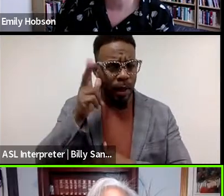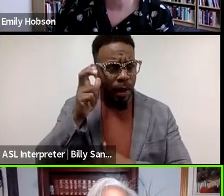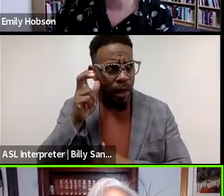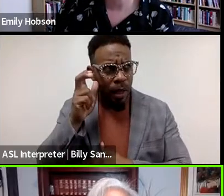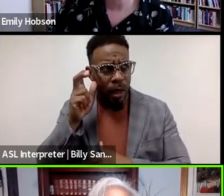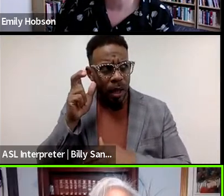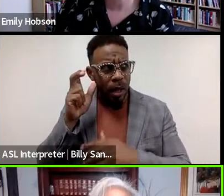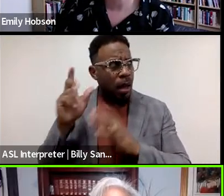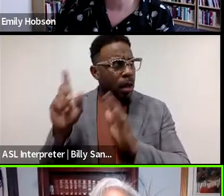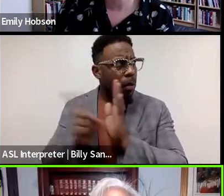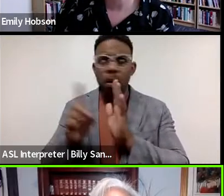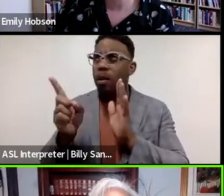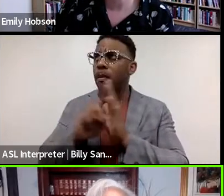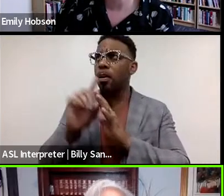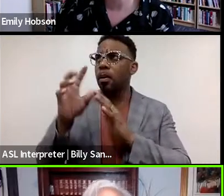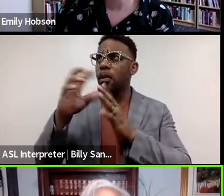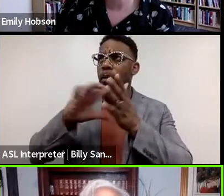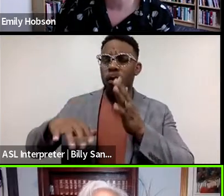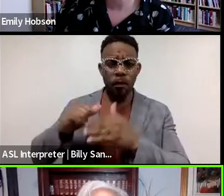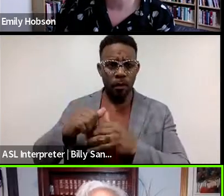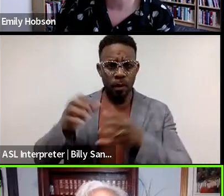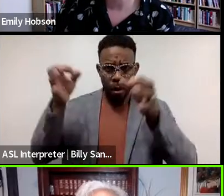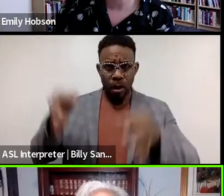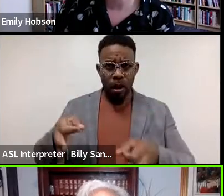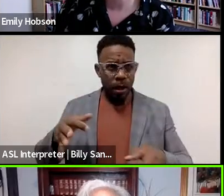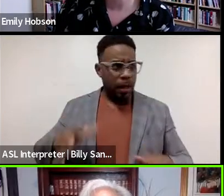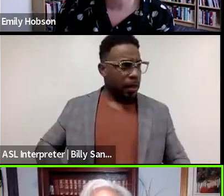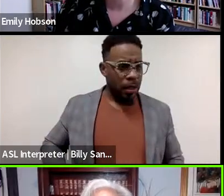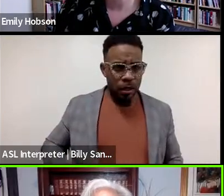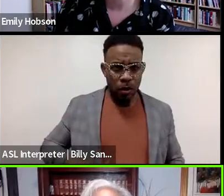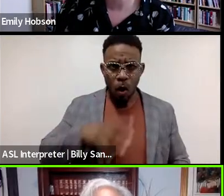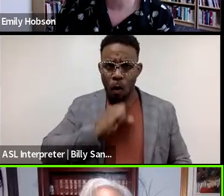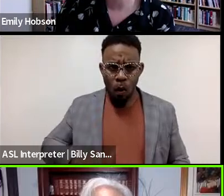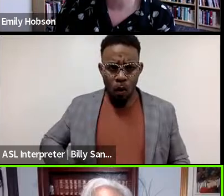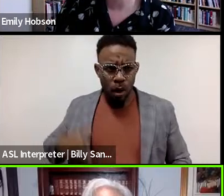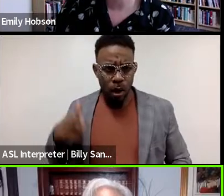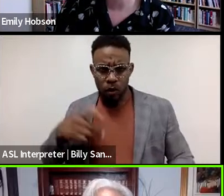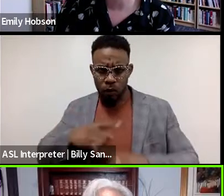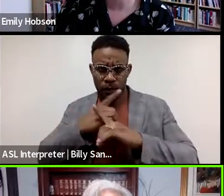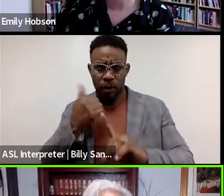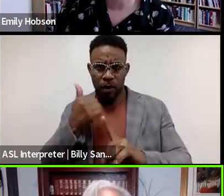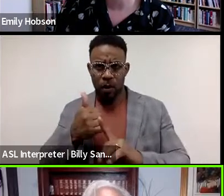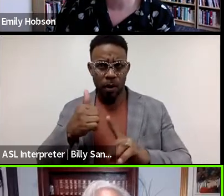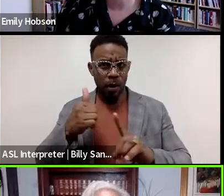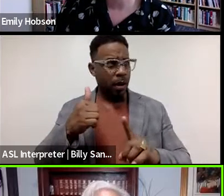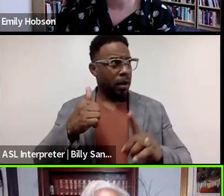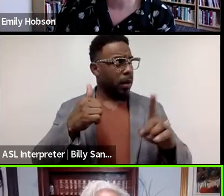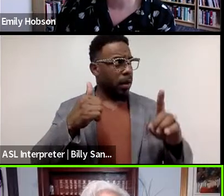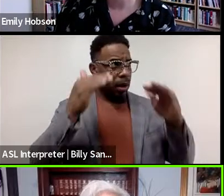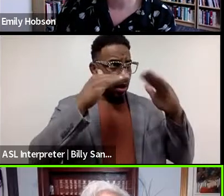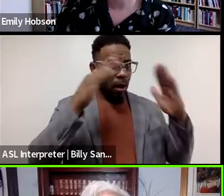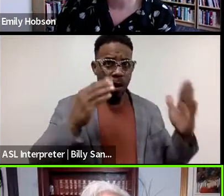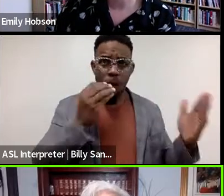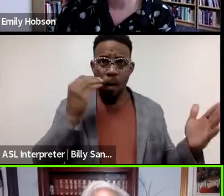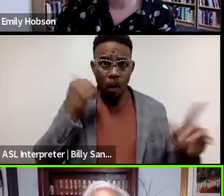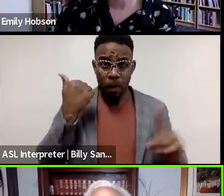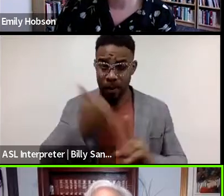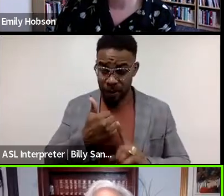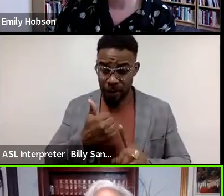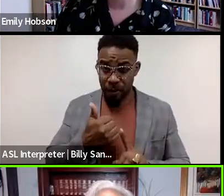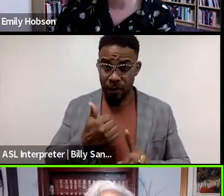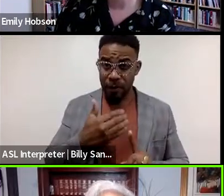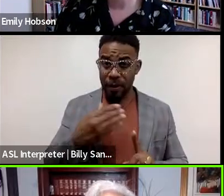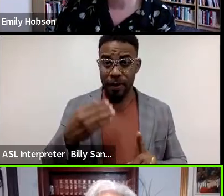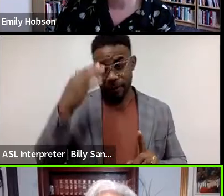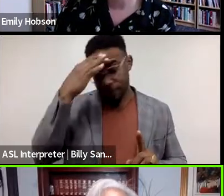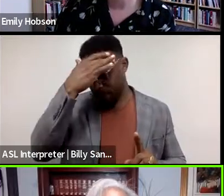burglar bars being removed from her house. She gets her rusty revolver to defend her castle, to defend herself.